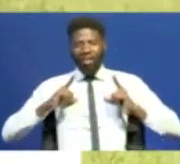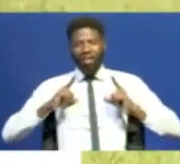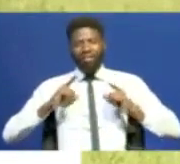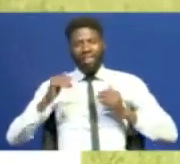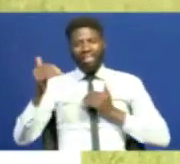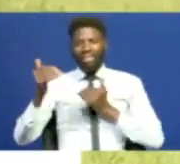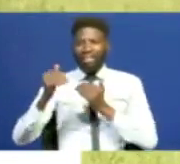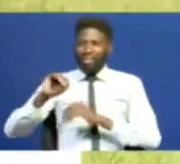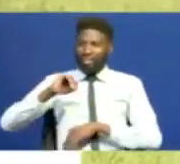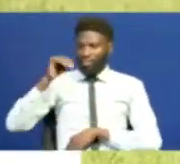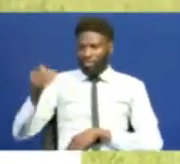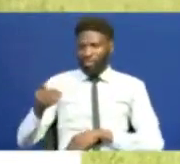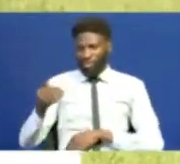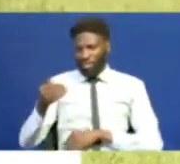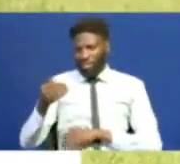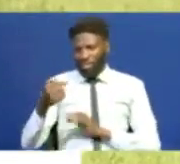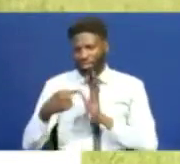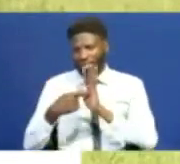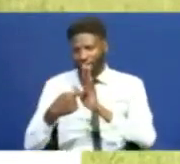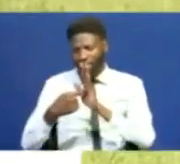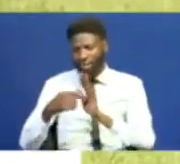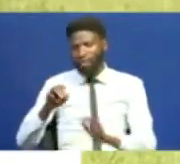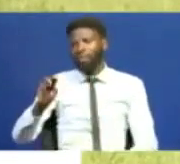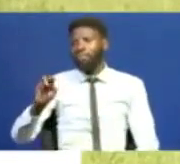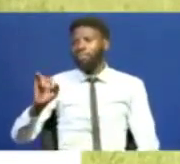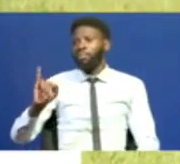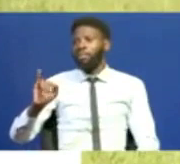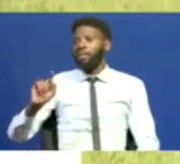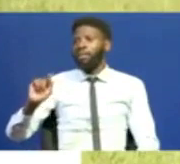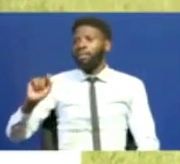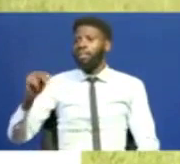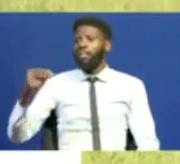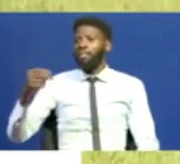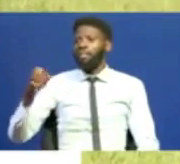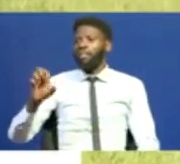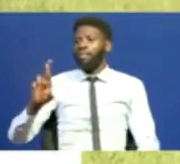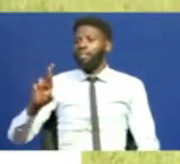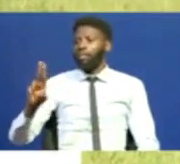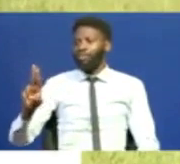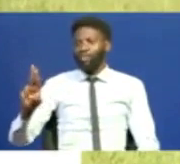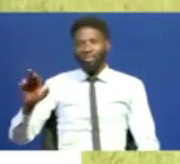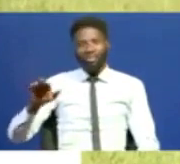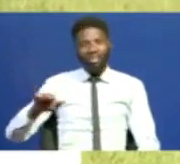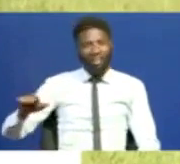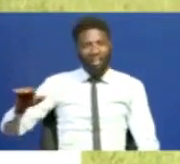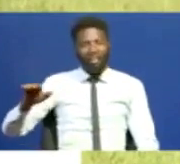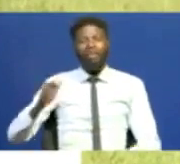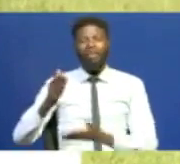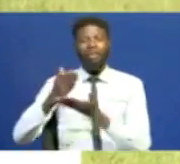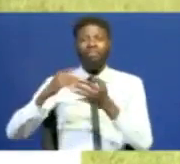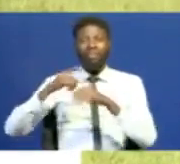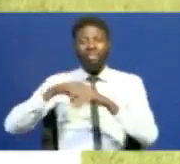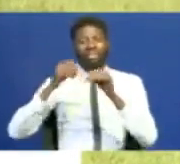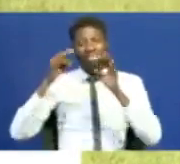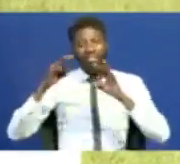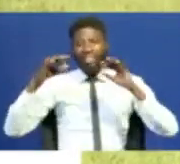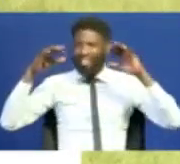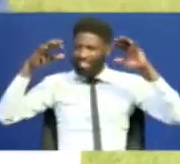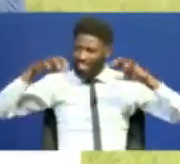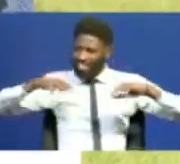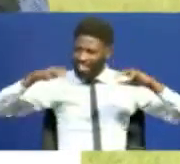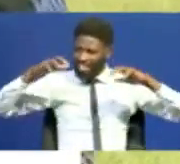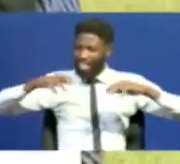Kama pale Midheru. Napata naishi kwa escarpment kule juu. Na saa nyingine mvua ikiwa mingi, shamba